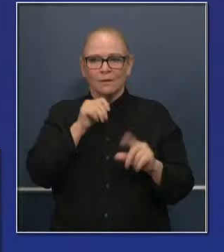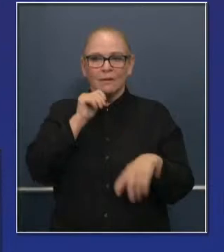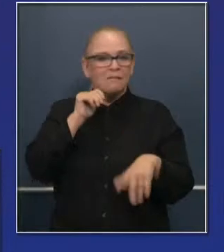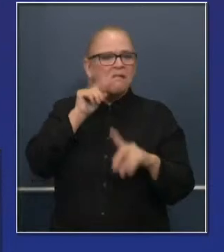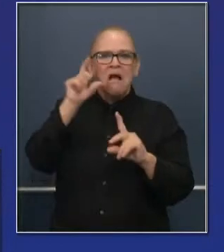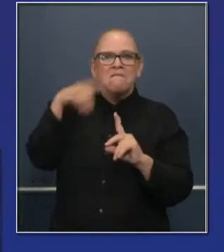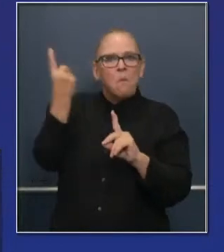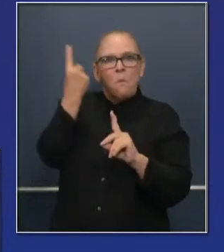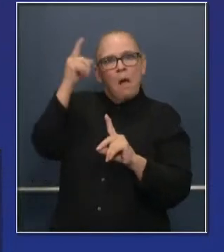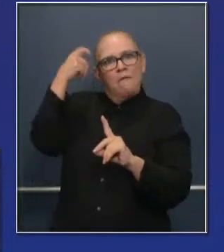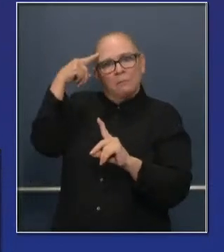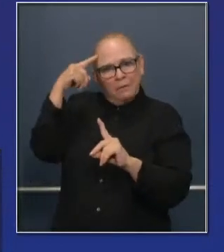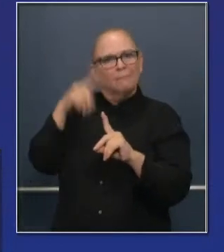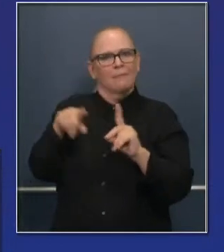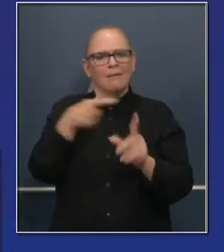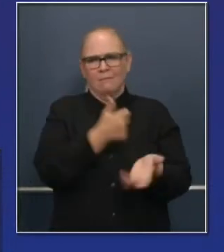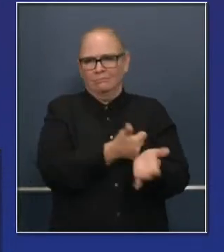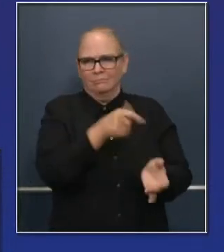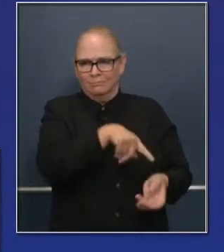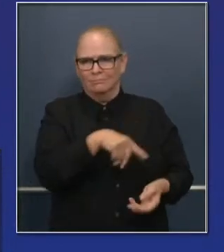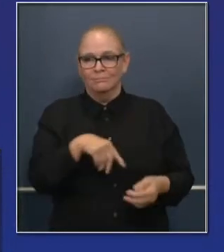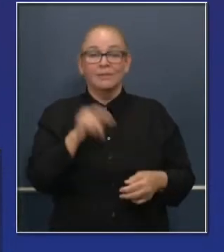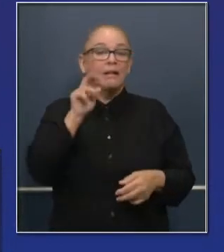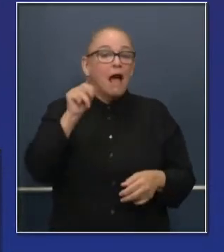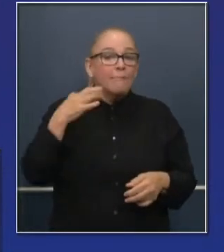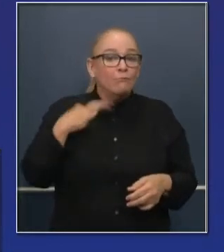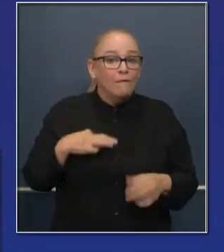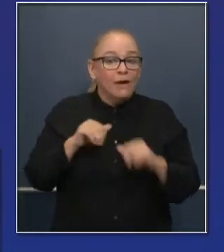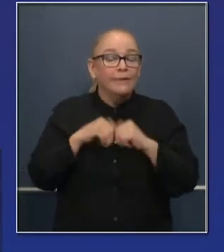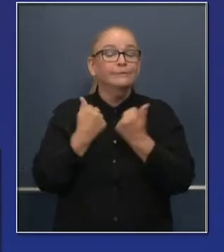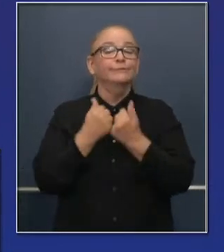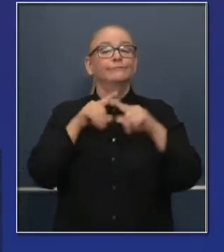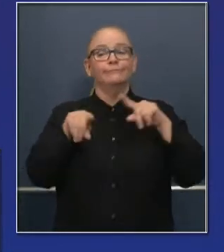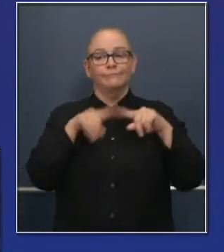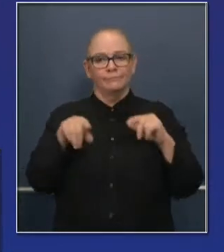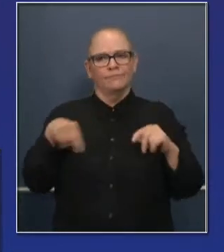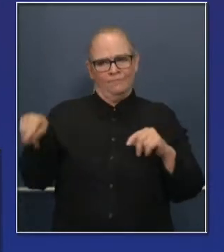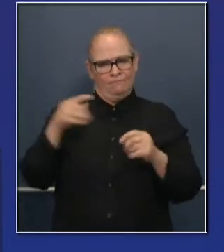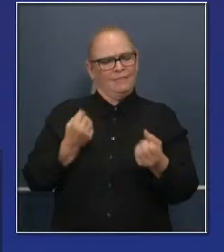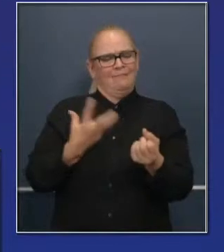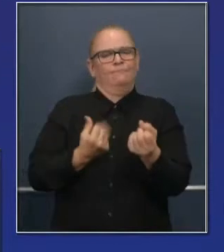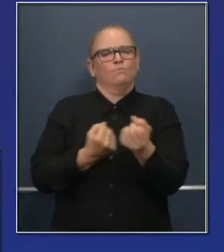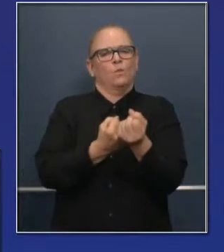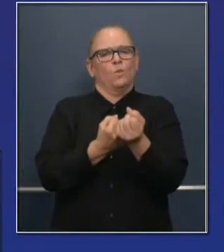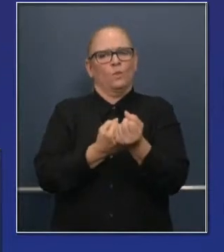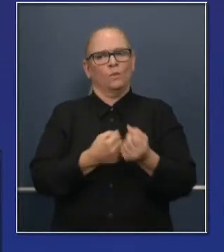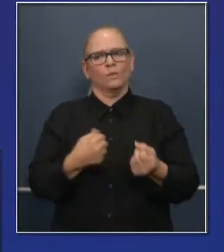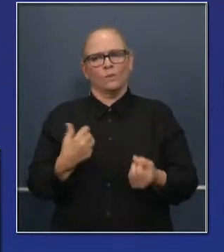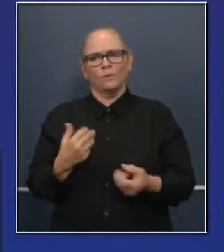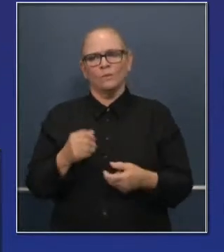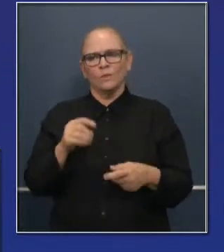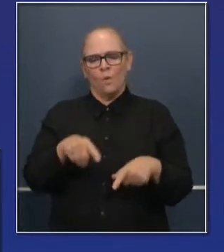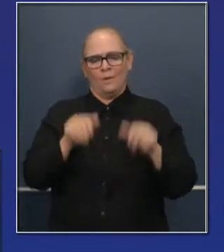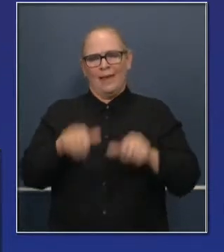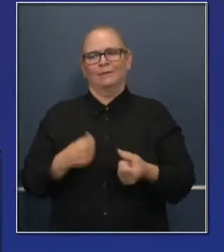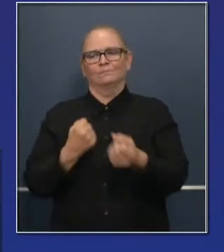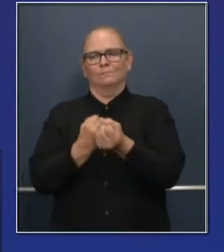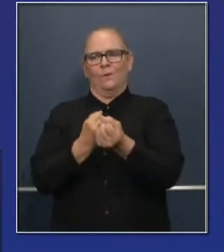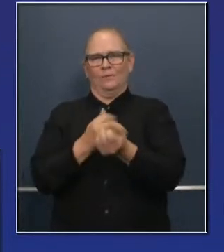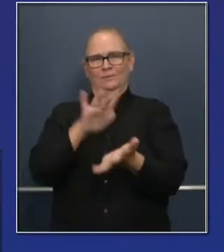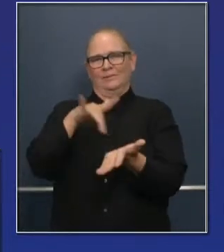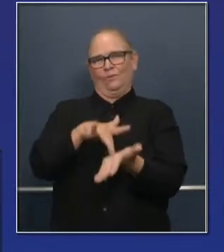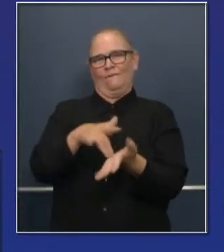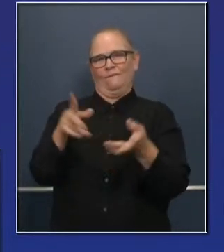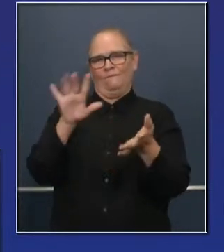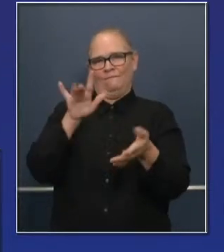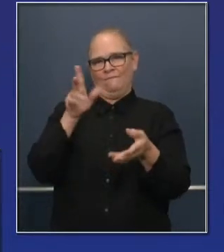nonprofits, NGOs, to, again, build capacity and build our collective response with a unified command